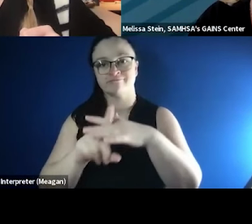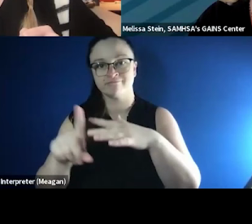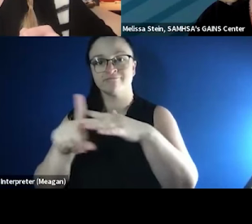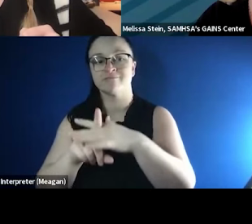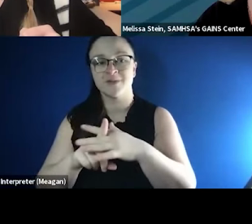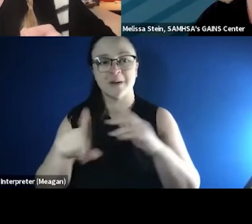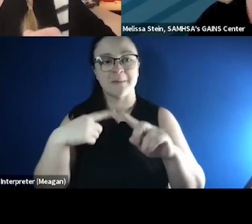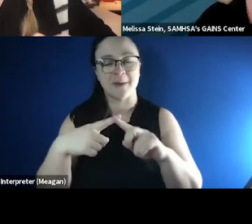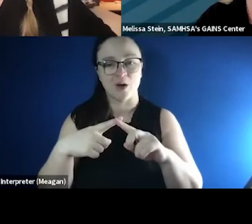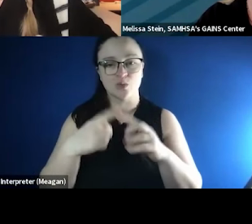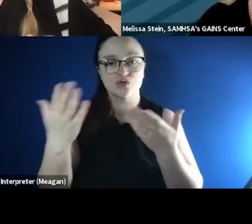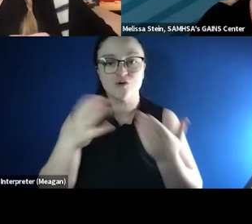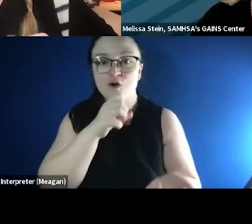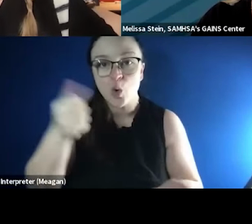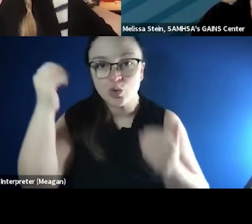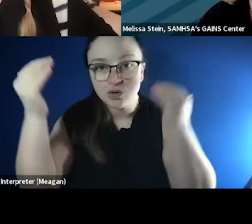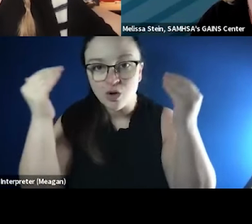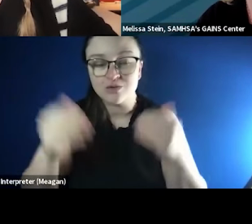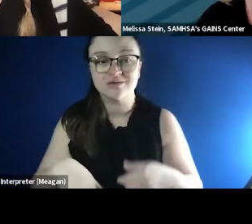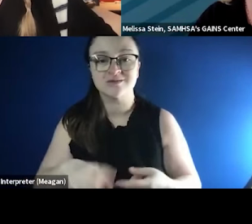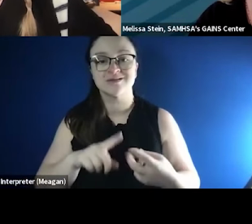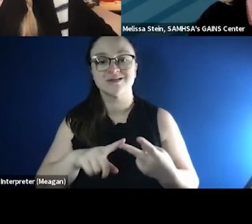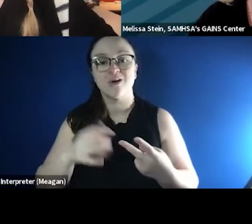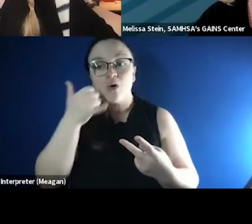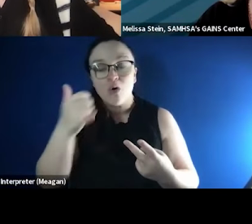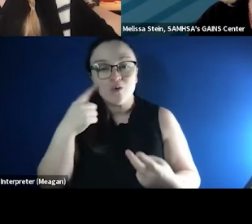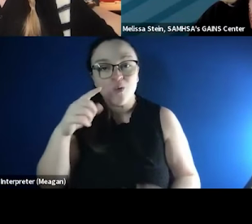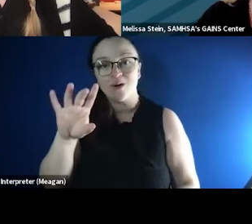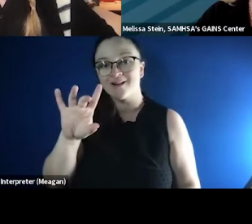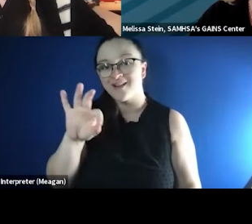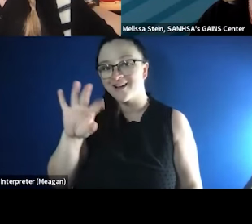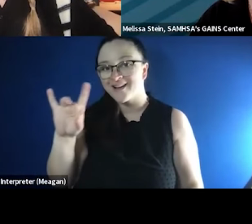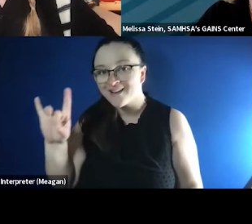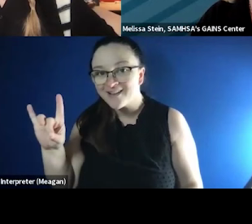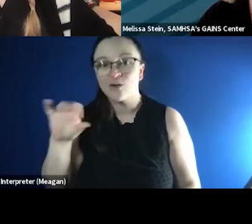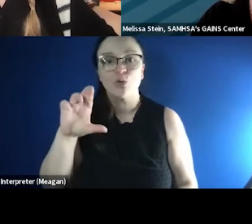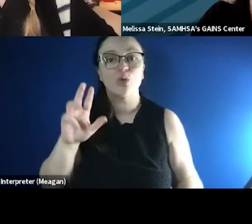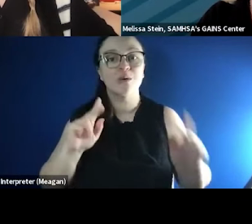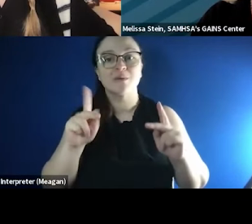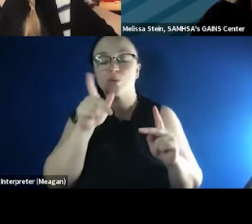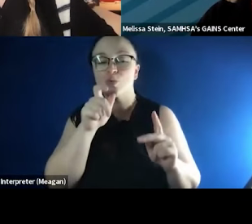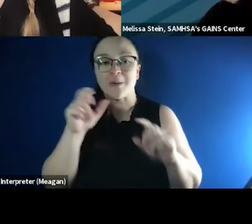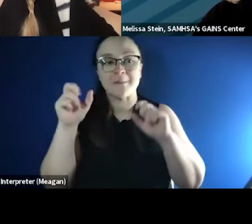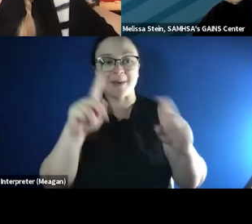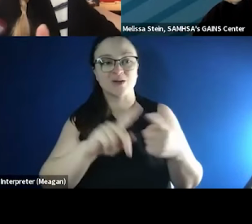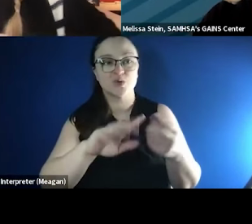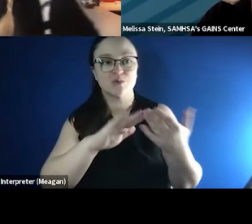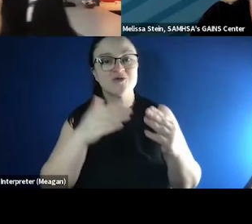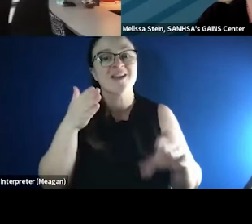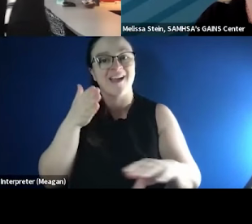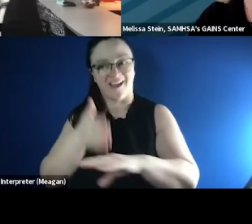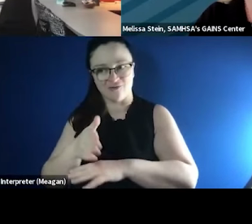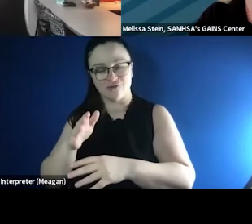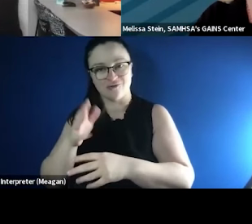older adults, whether we're talking about calls to 988 or people reentering the community after incarceration. The issues that